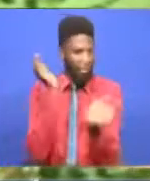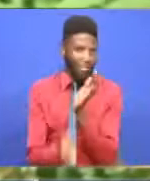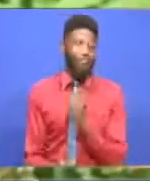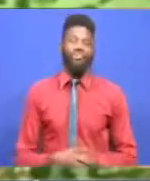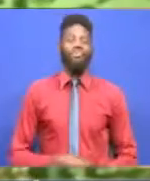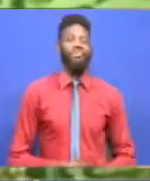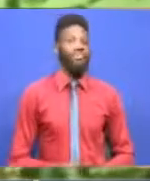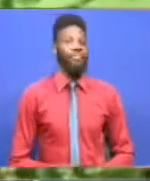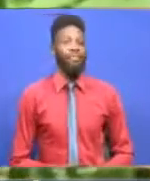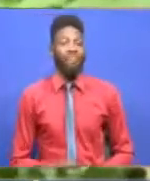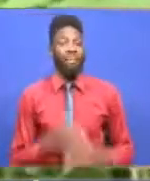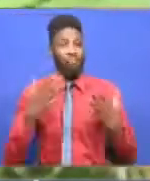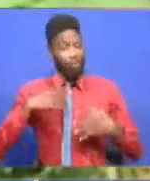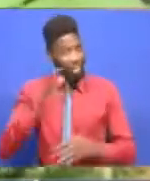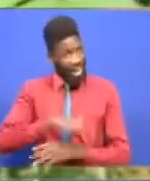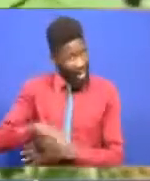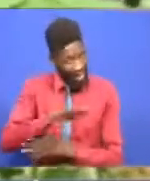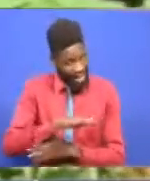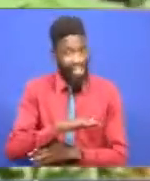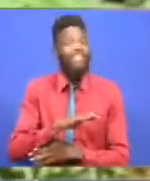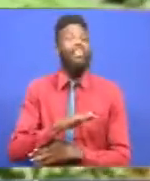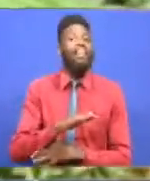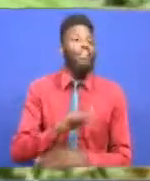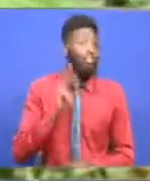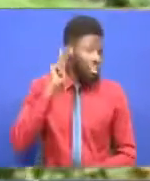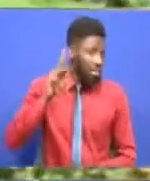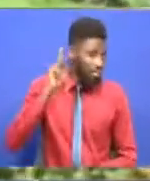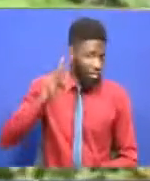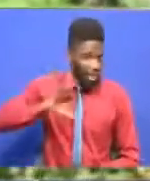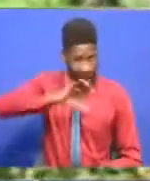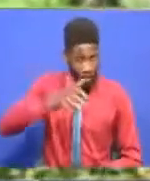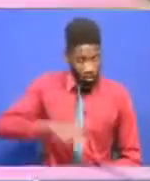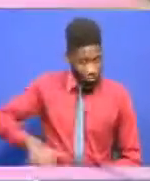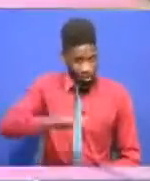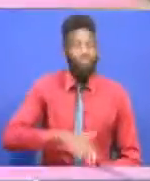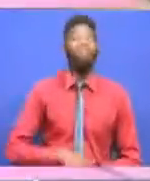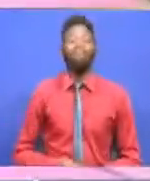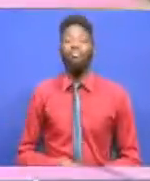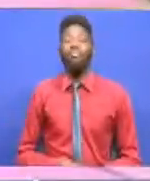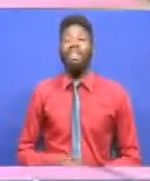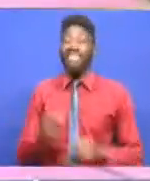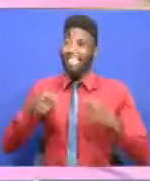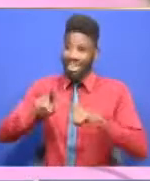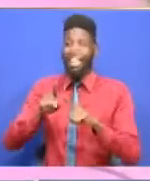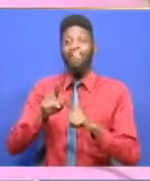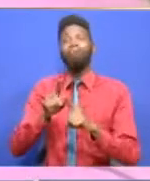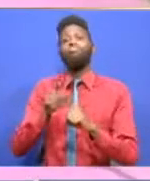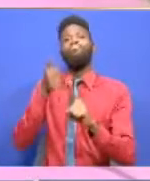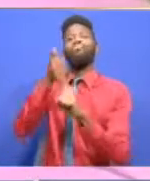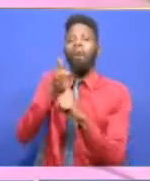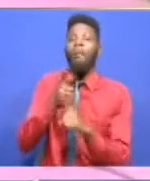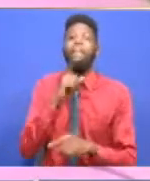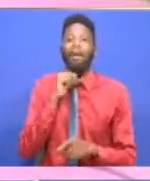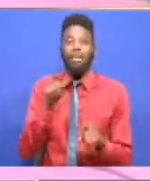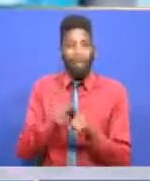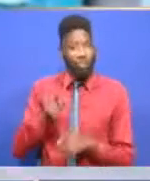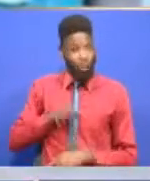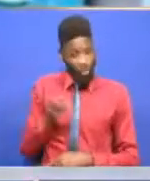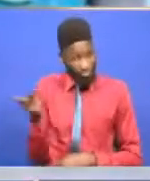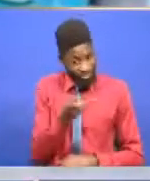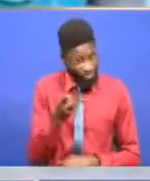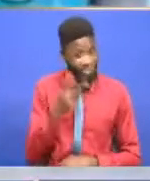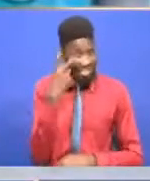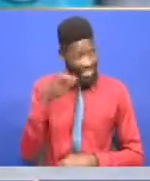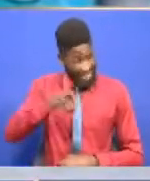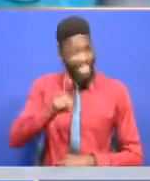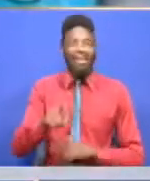Irate residents of Chirenge village, Matunwa sublocation in Kisii Central, attacked a man and a woman on suspicion that they were